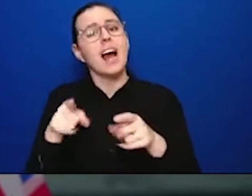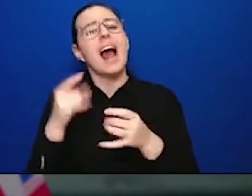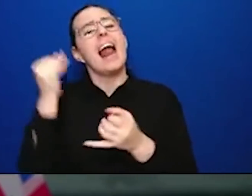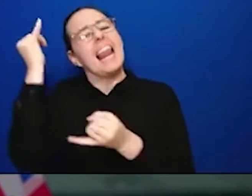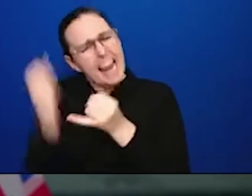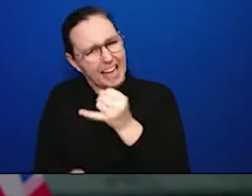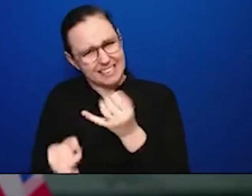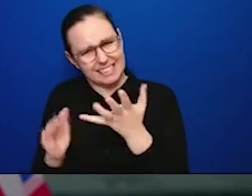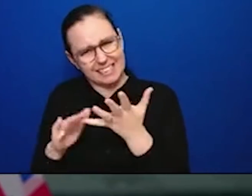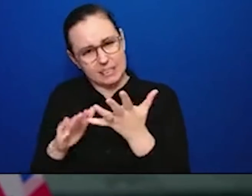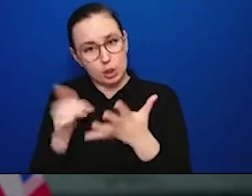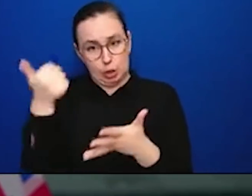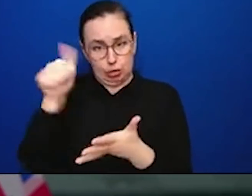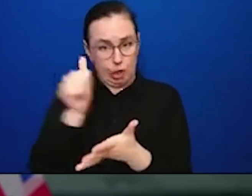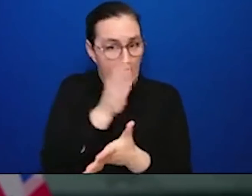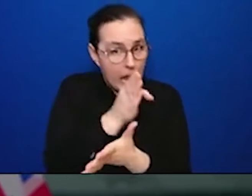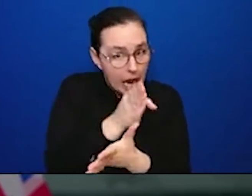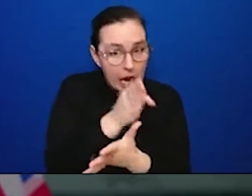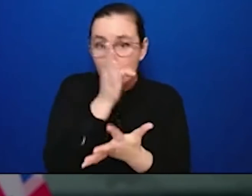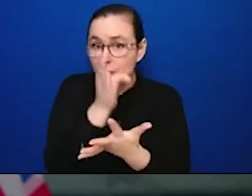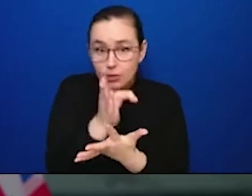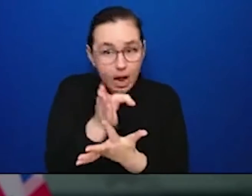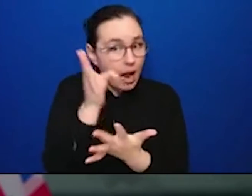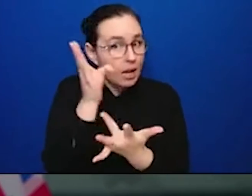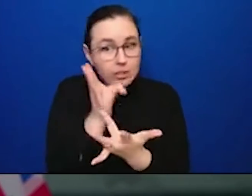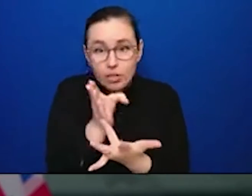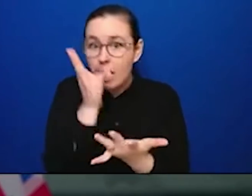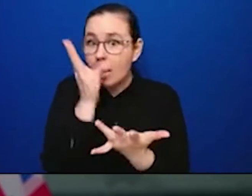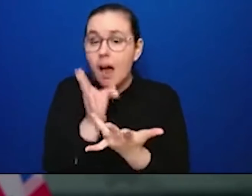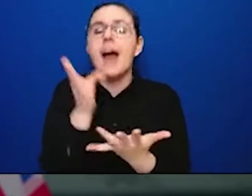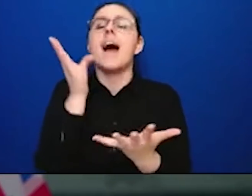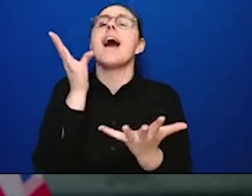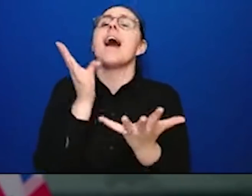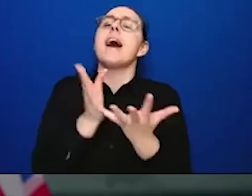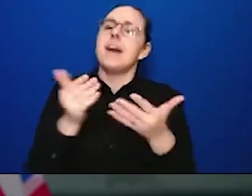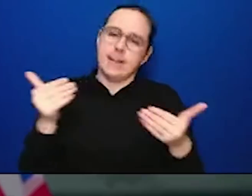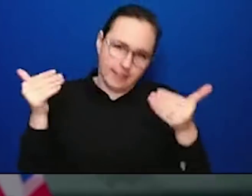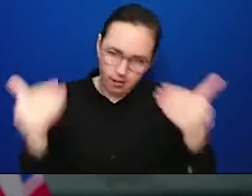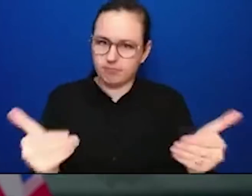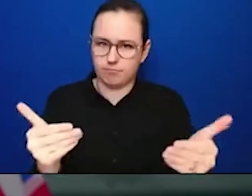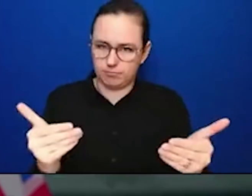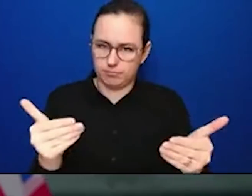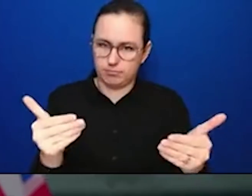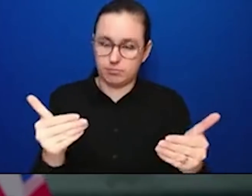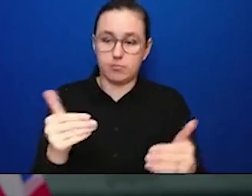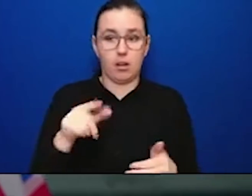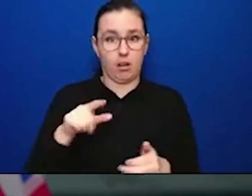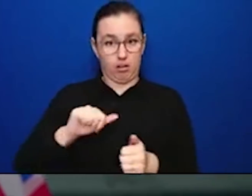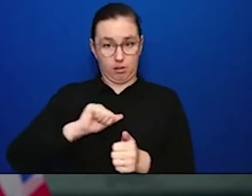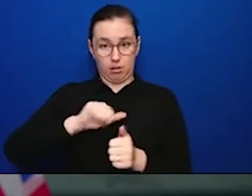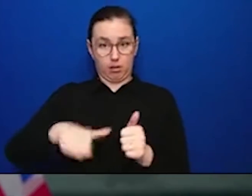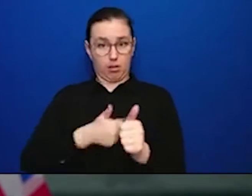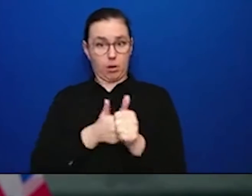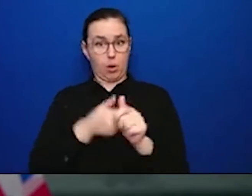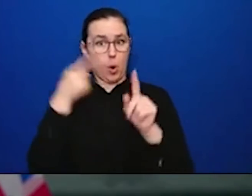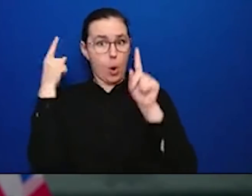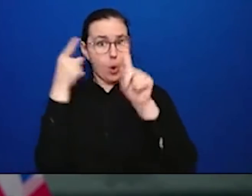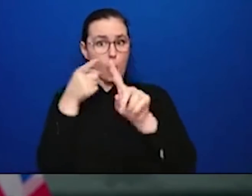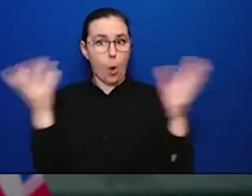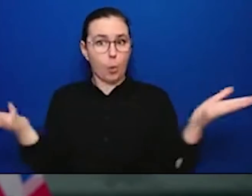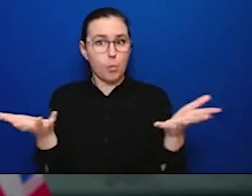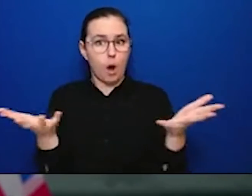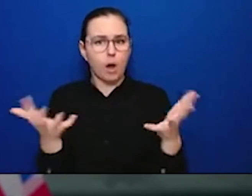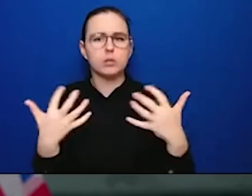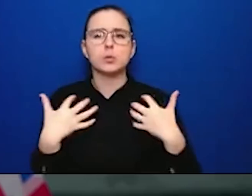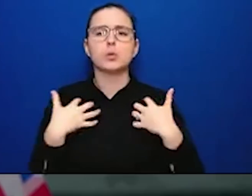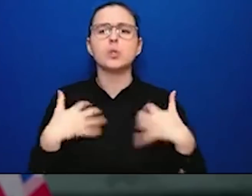absolutely doing things, and we want to do them in what we call the least restrictive means. That has always been our philosophy here and how we've